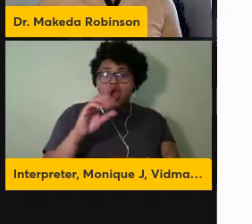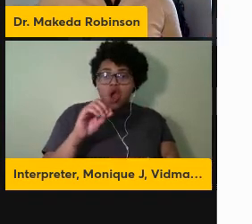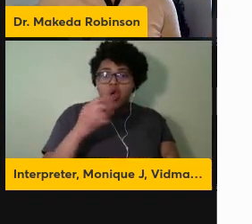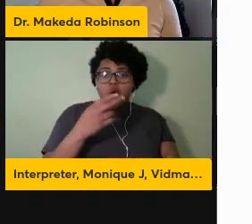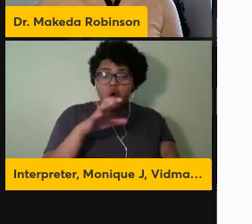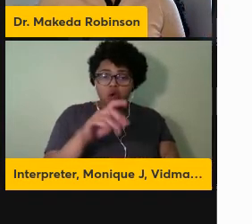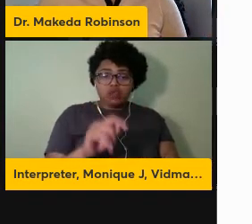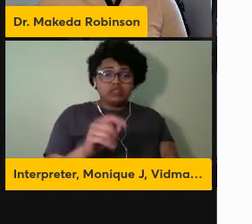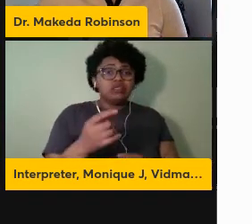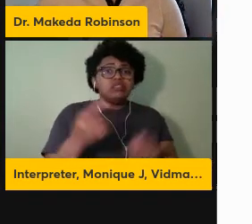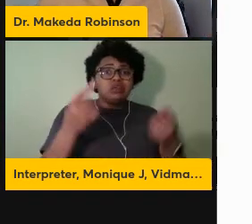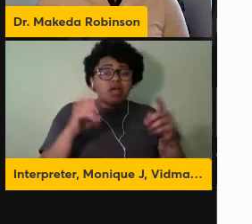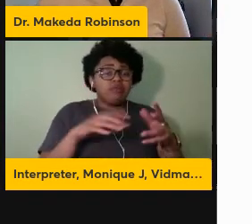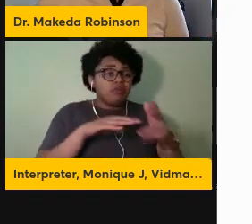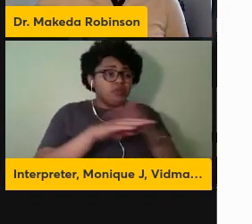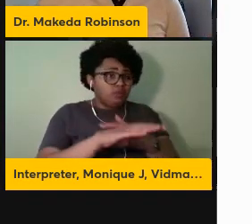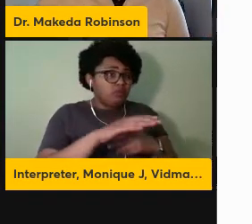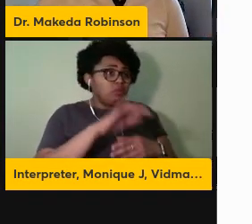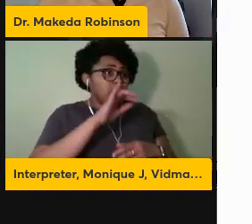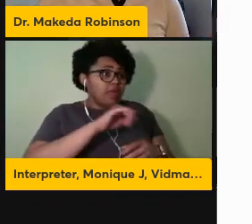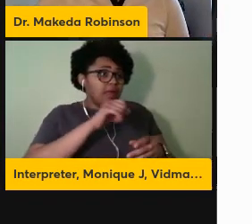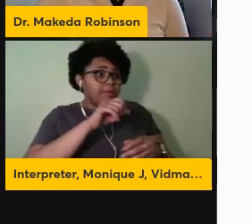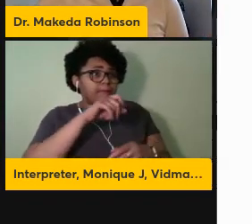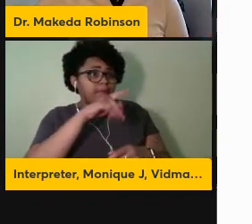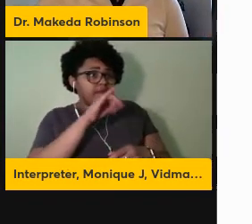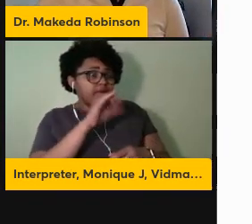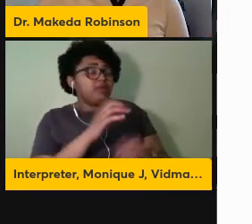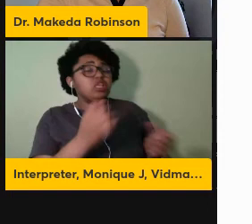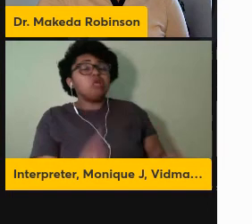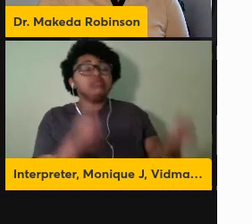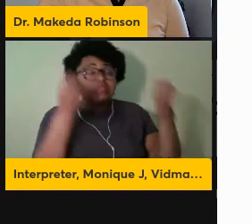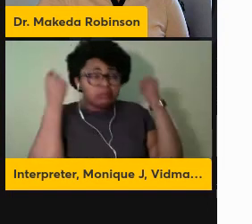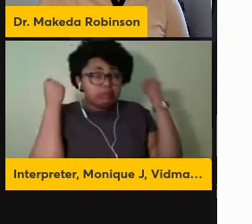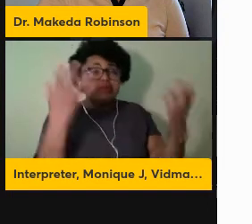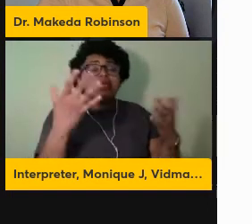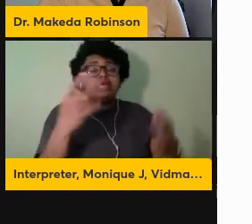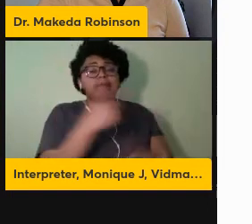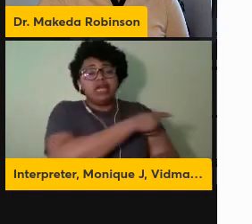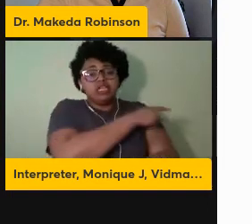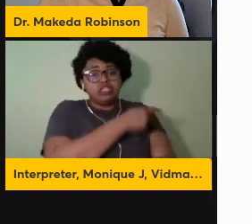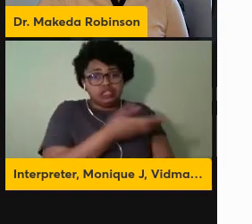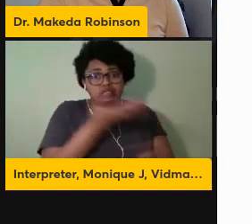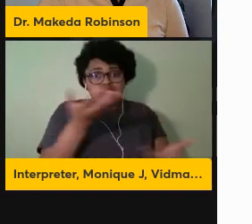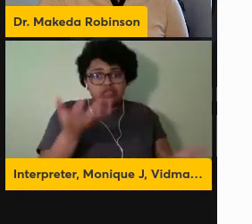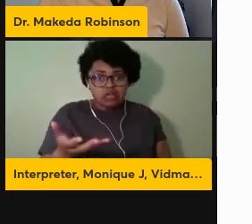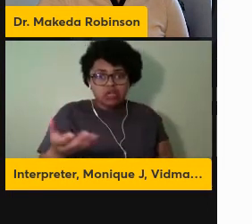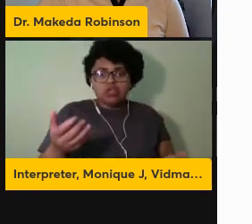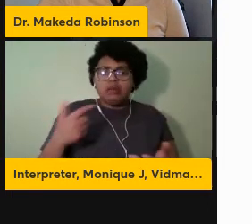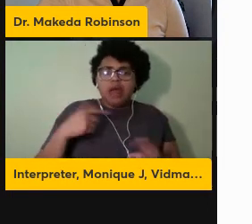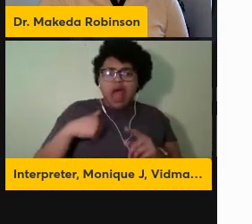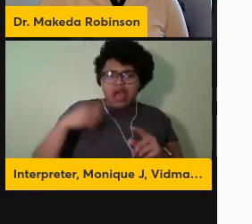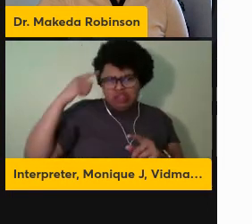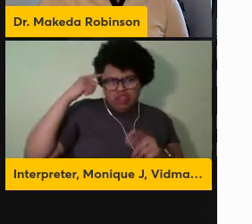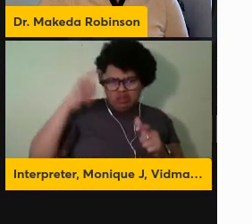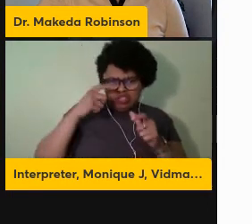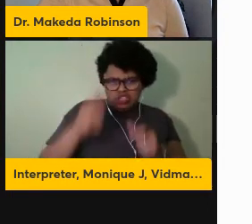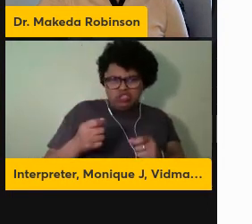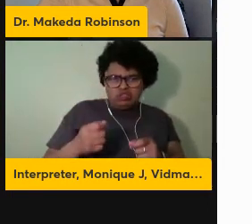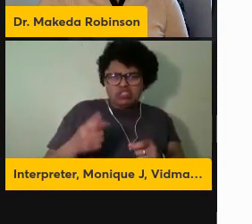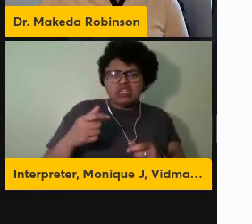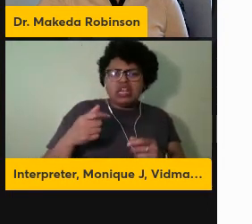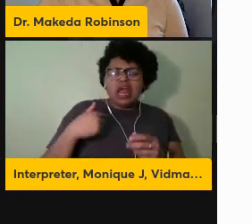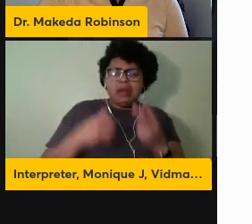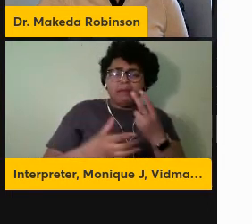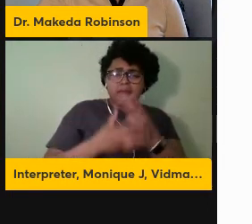COVID patients throughout the world. And one that I found very interesting was one that had both adult and pediatric patients